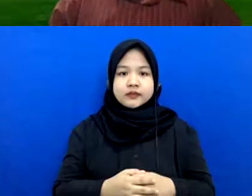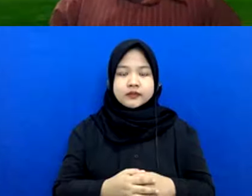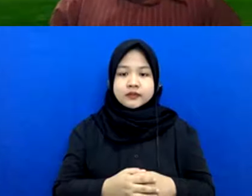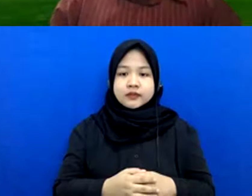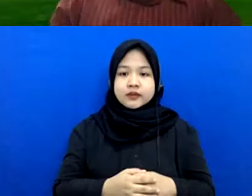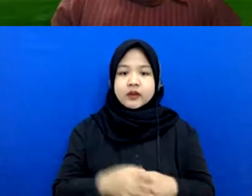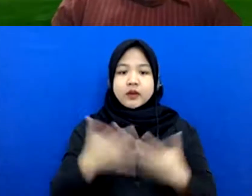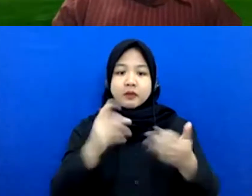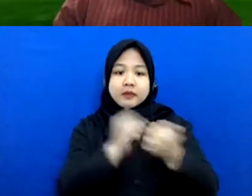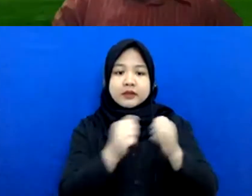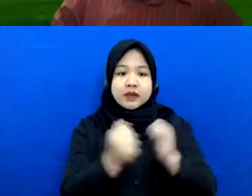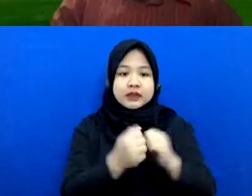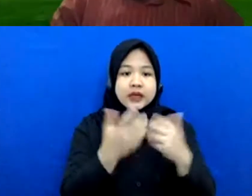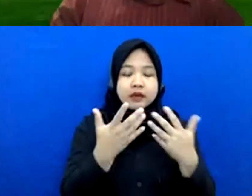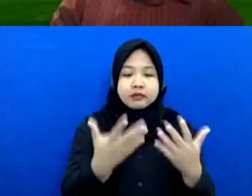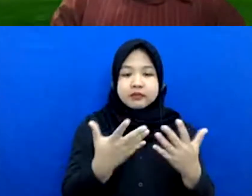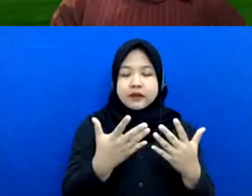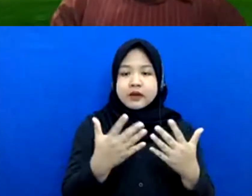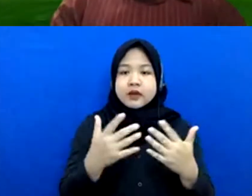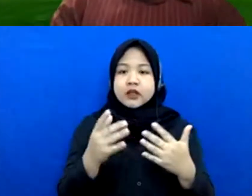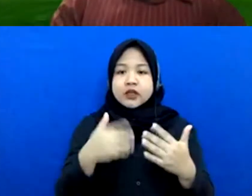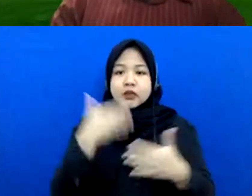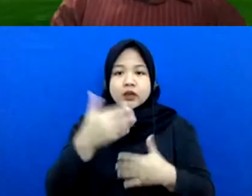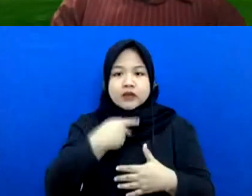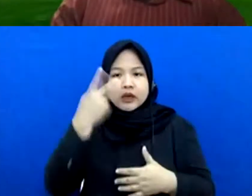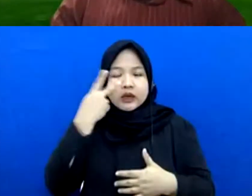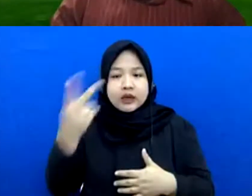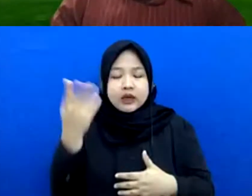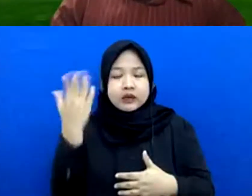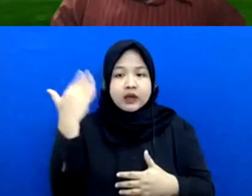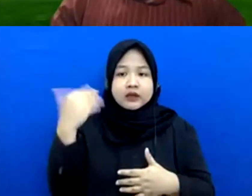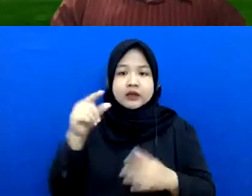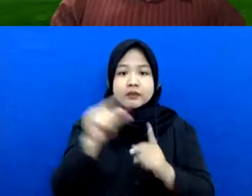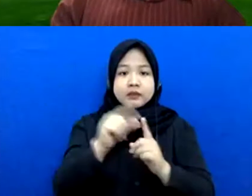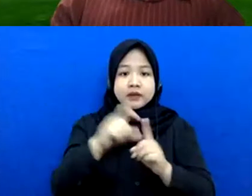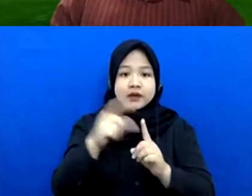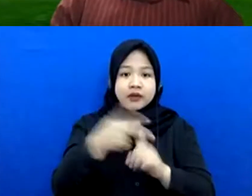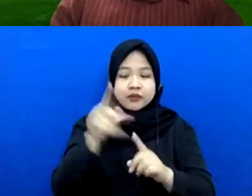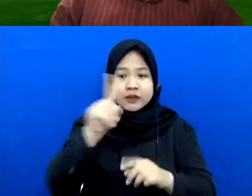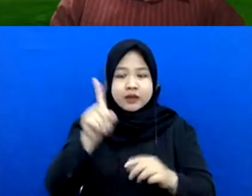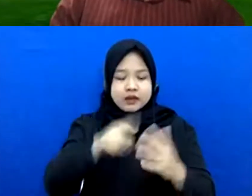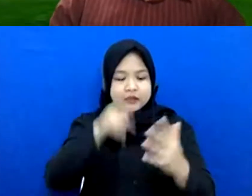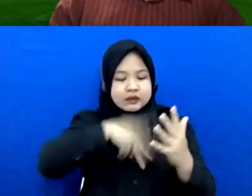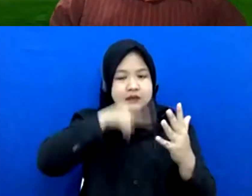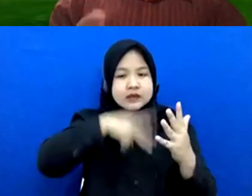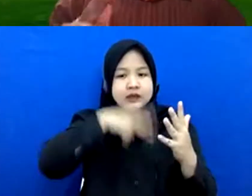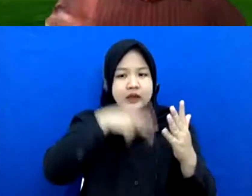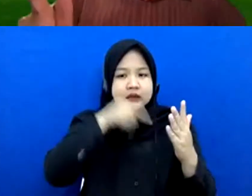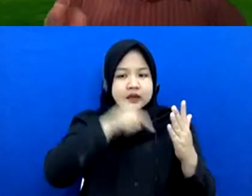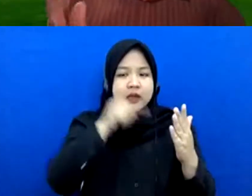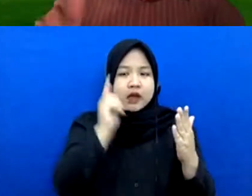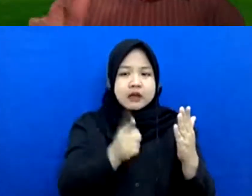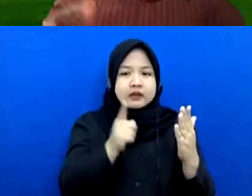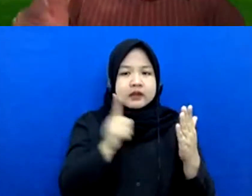and I'm quickly looking at your PDF copy of the questions here, and I think you've got some what